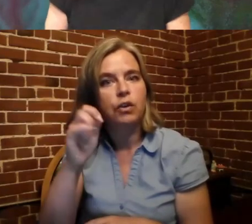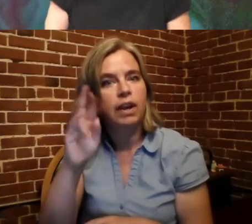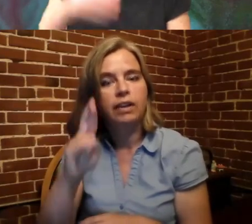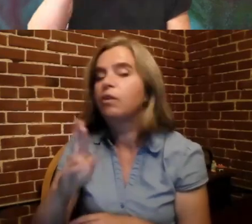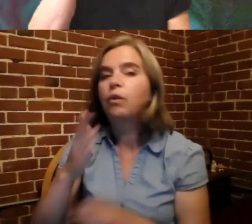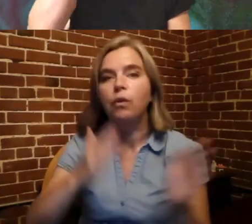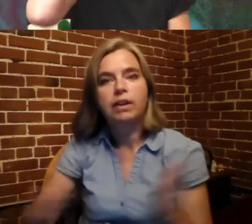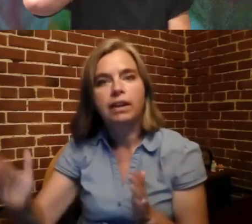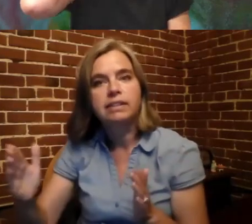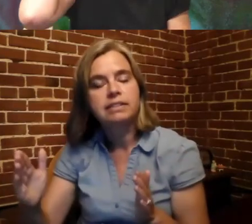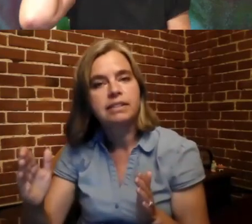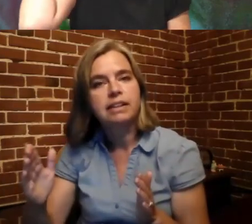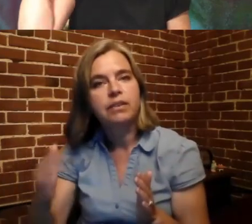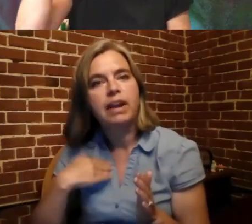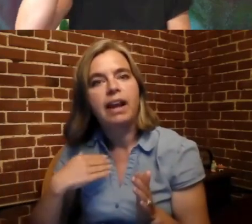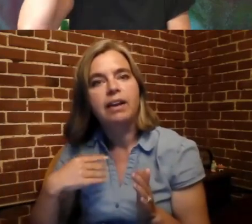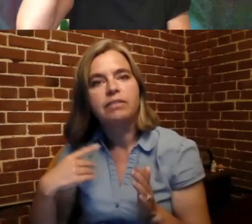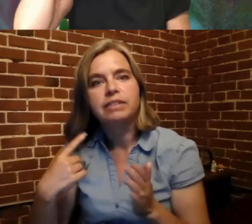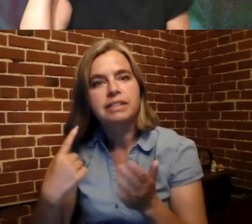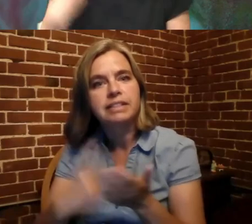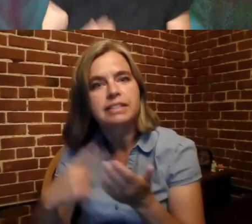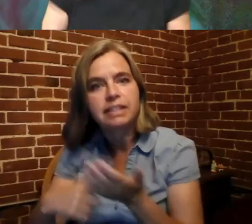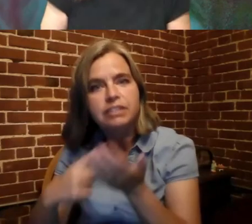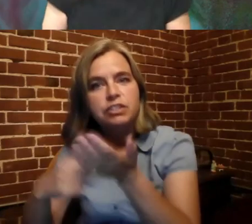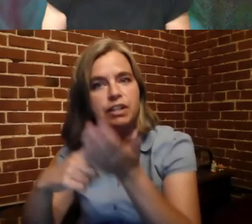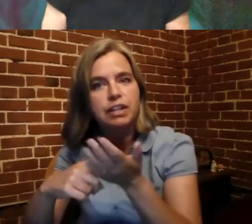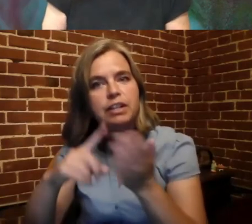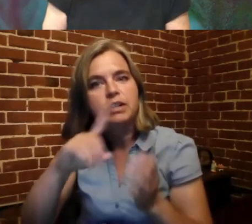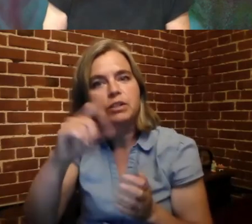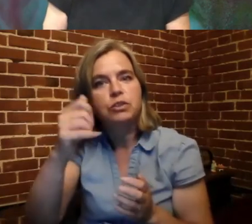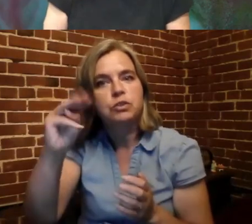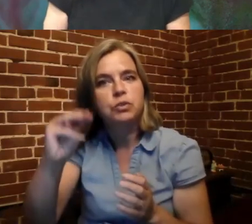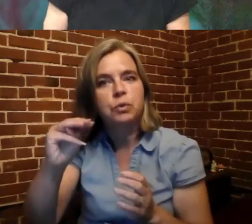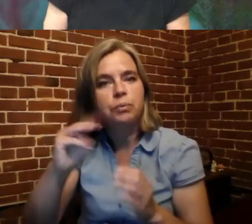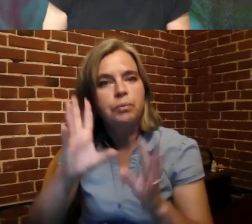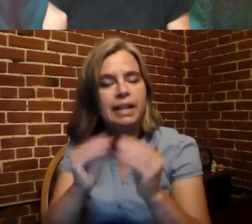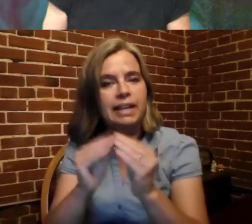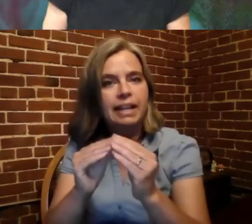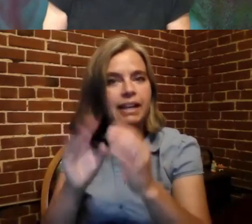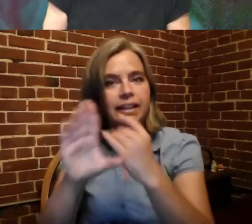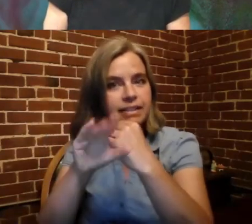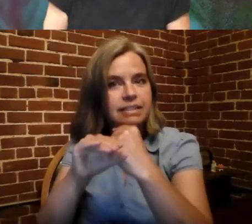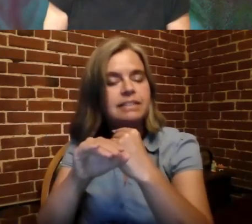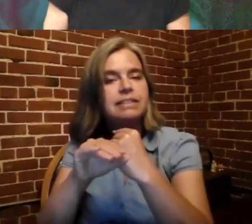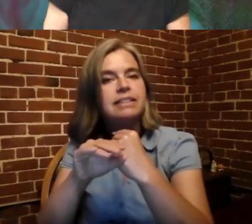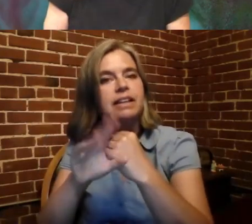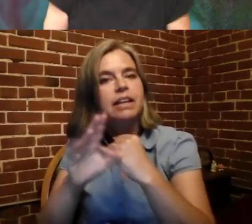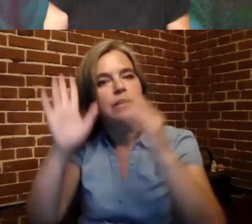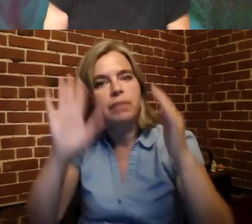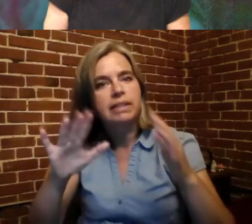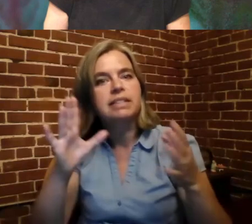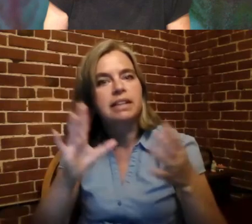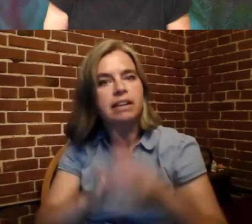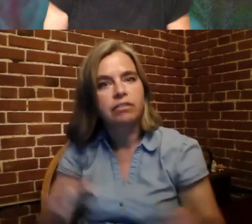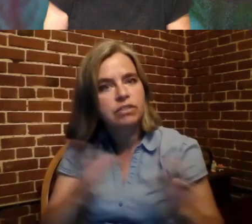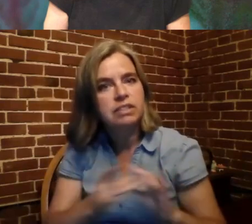get to have these conversations. I mean, how many meetings did we have? Zoom meetings, you know, through the course of developing this and such really amazing conversations and